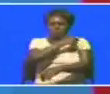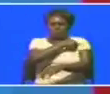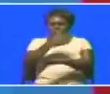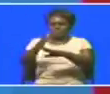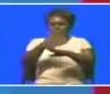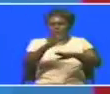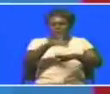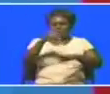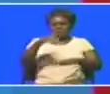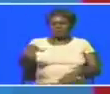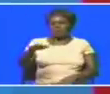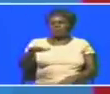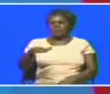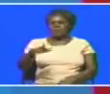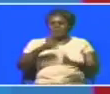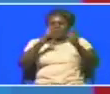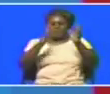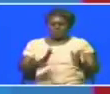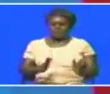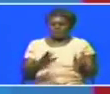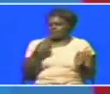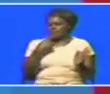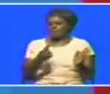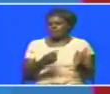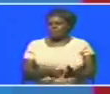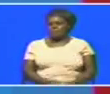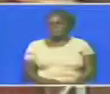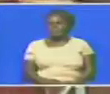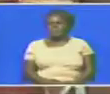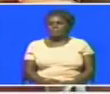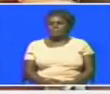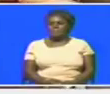the affected areas, as our Victor Ogale now reports.